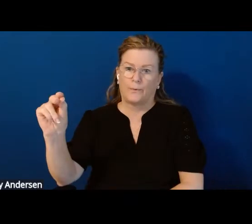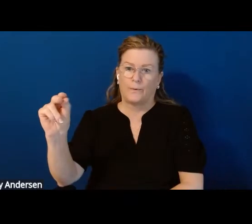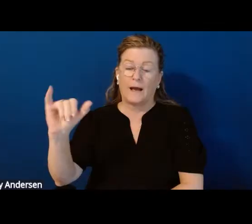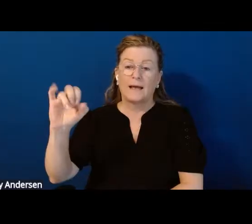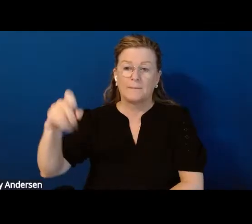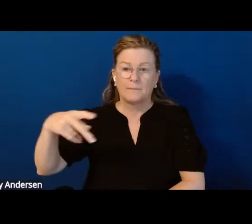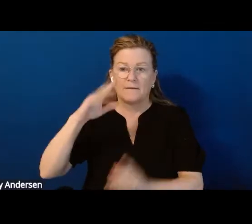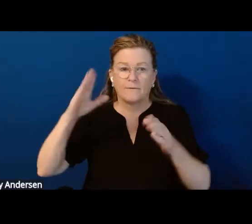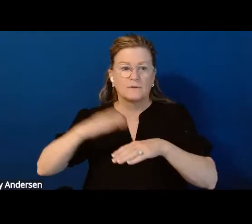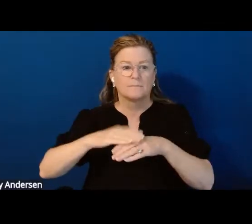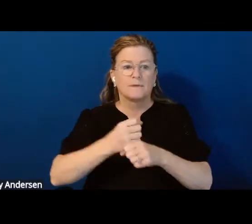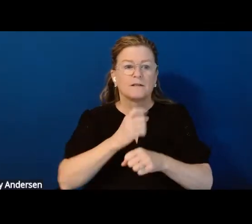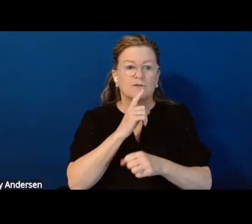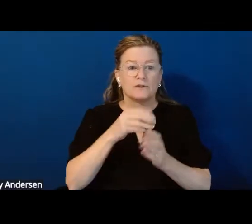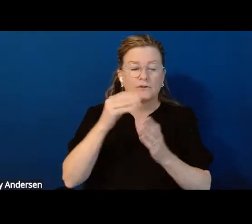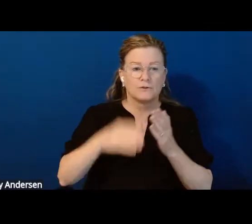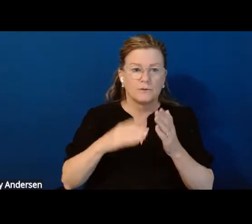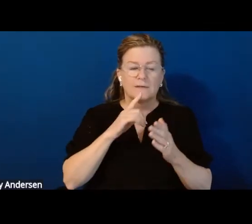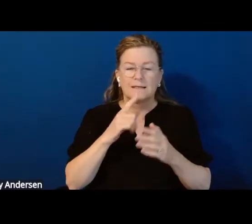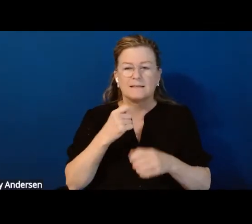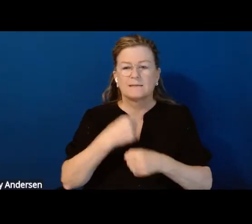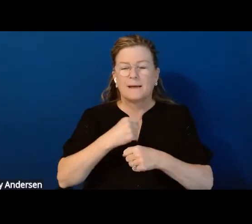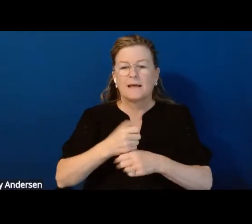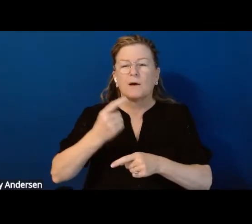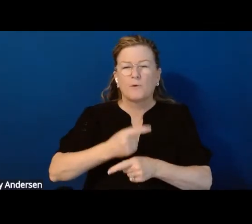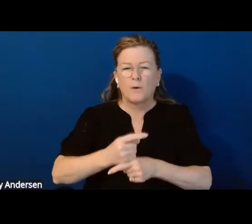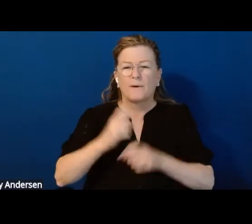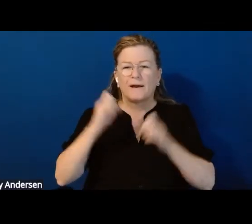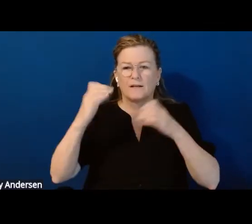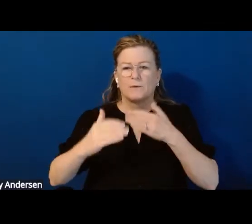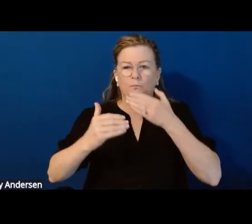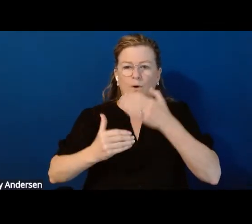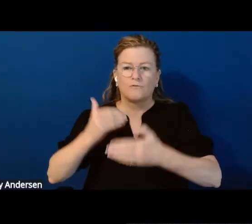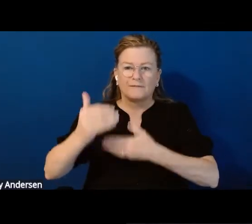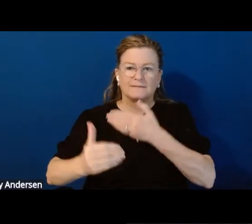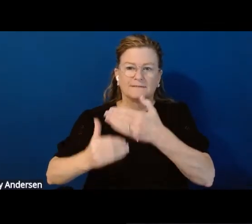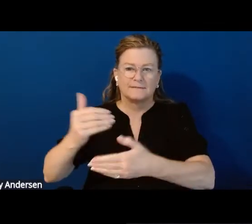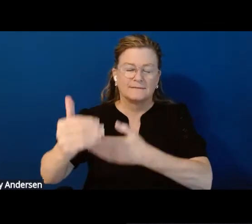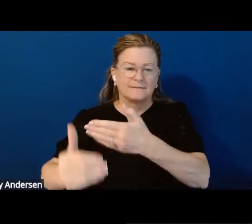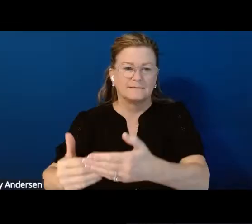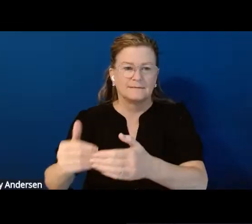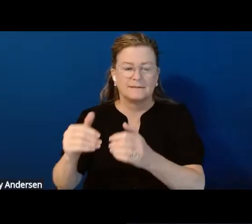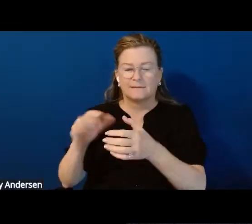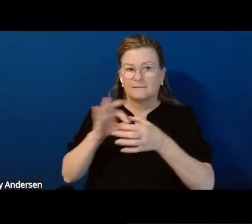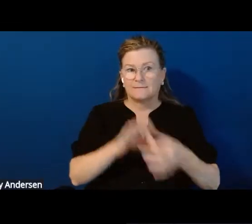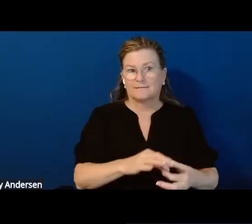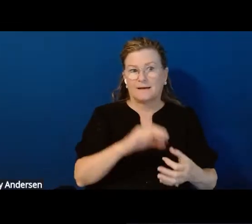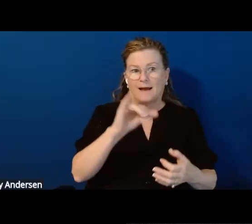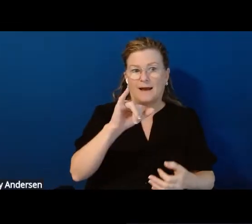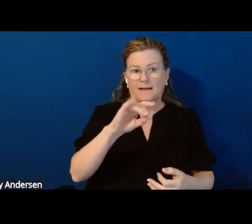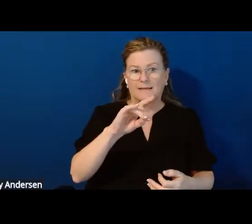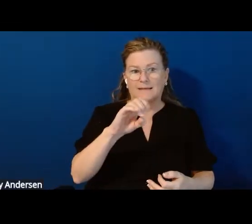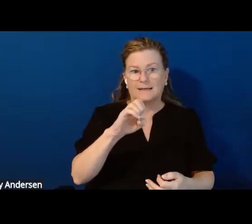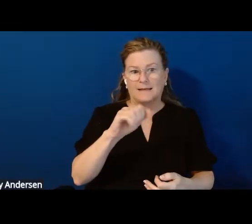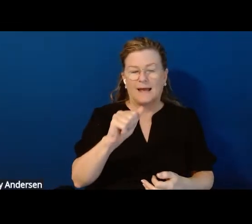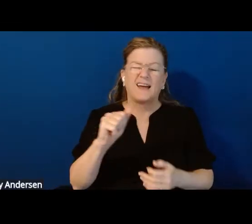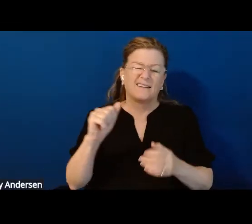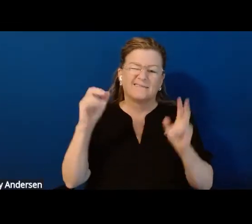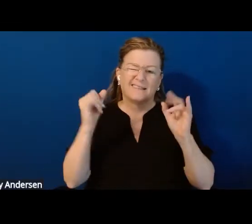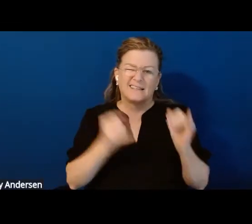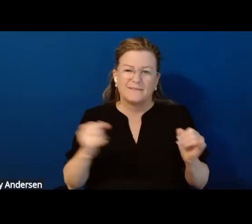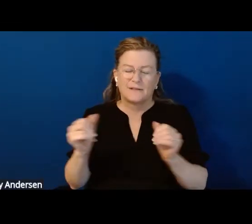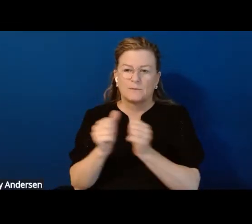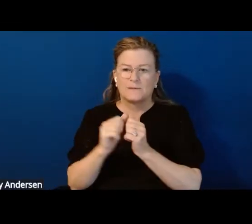on ensuring a student is making appropriate educational progress in accordance with the IDEA, or Individuals with